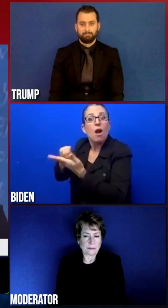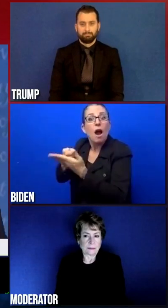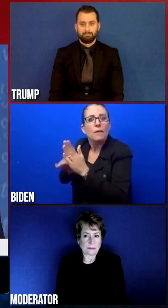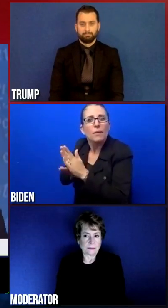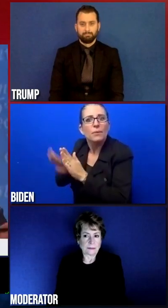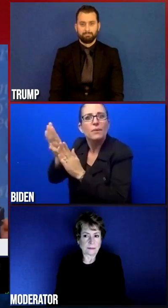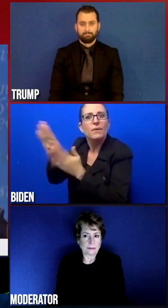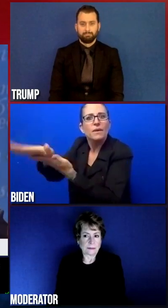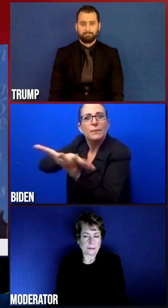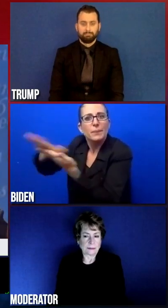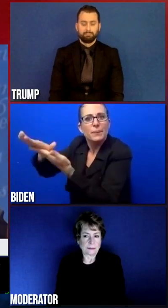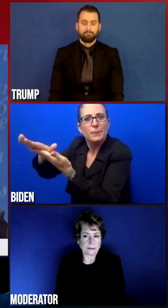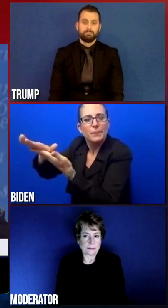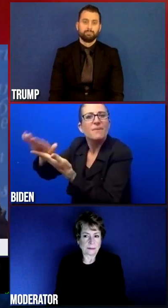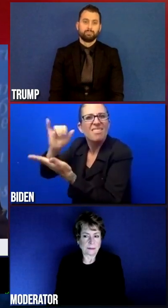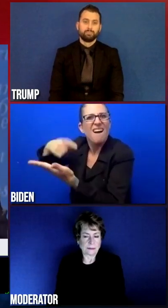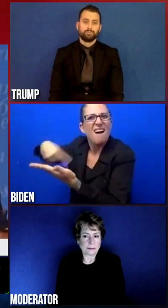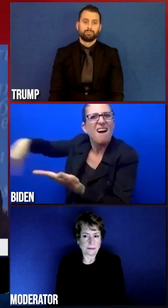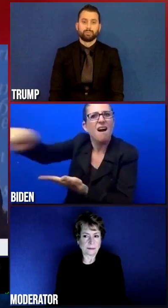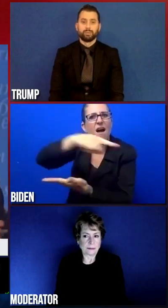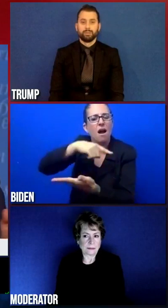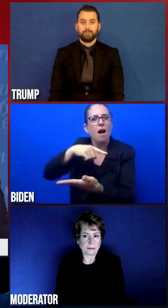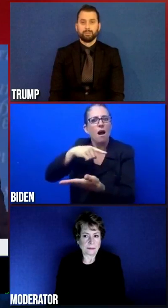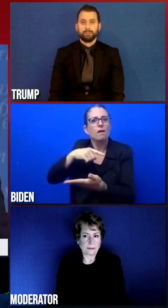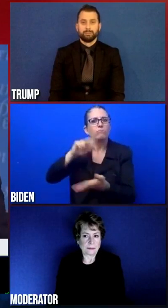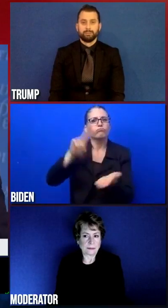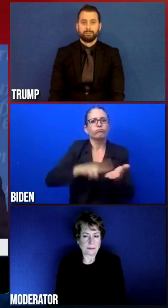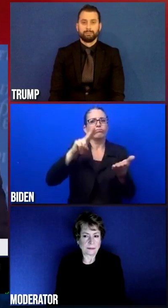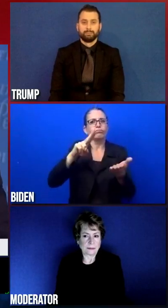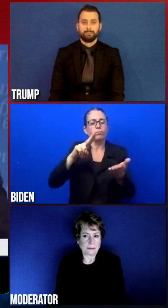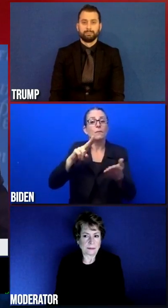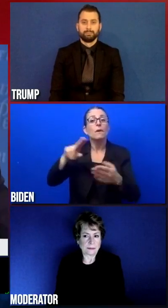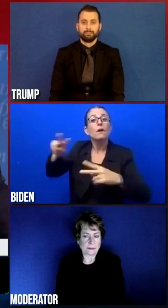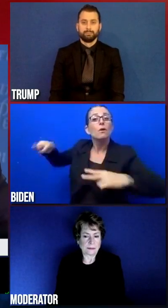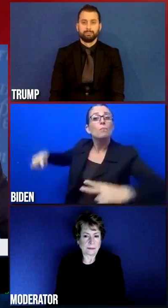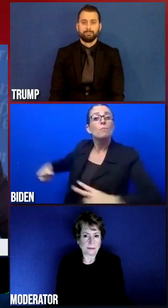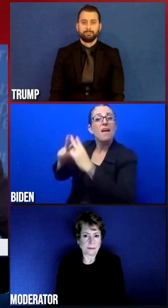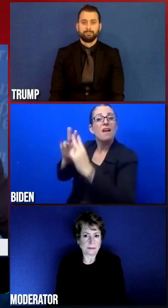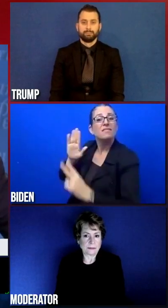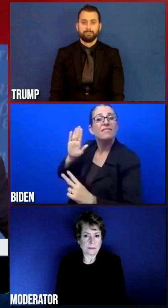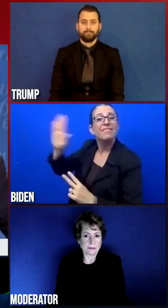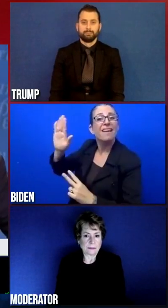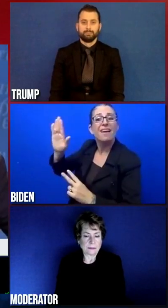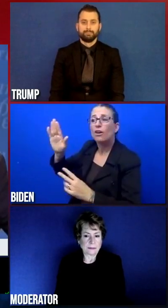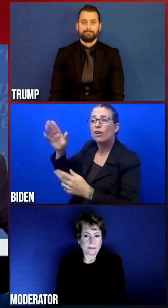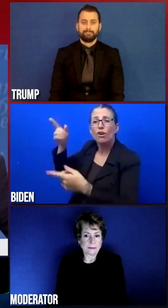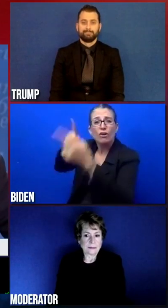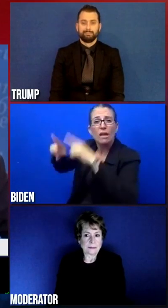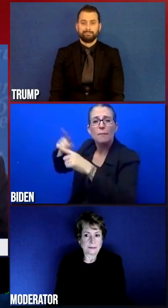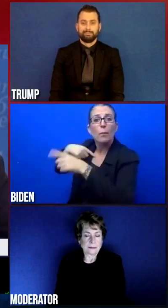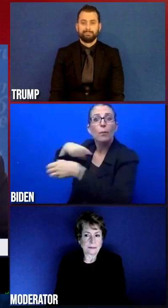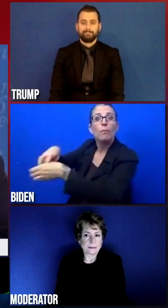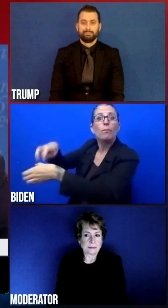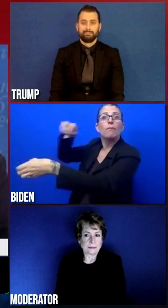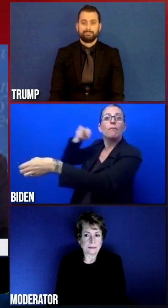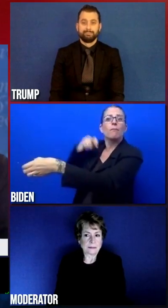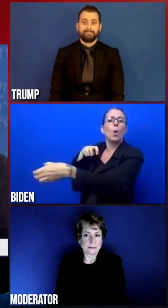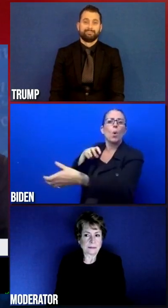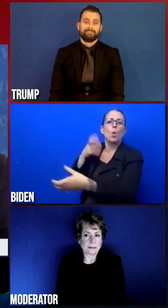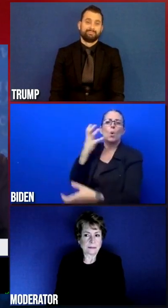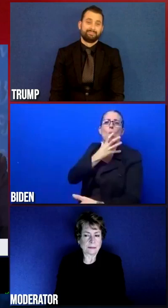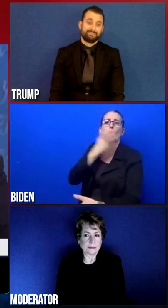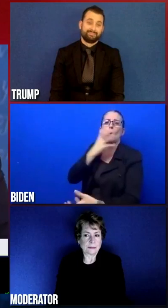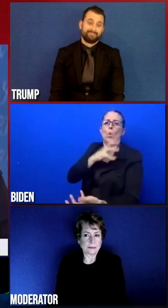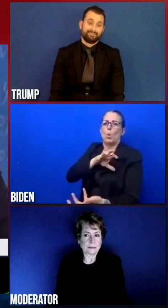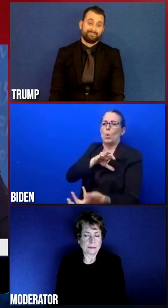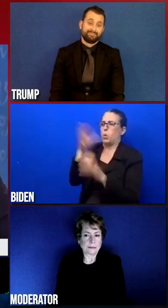happening. It's all falling apart. And talk about someone who has no relationship with foreign policy.